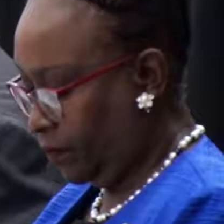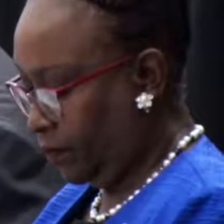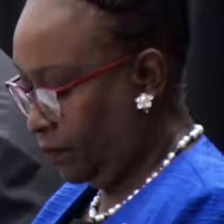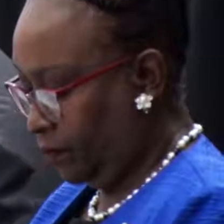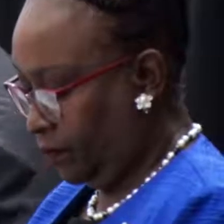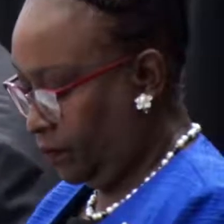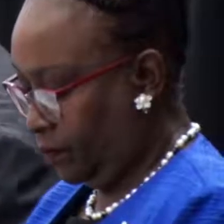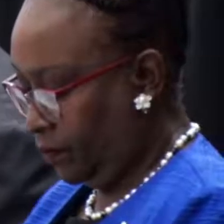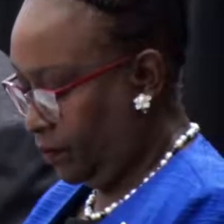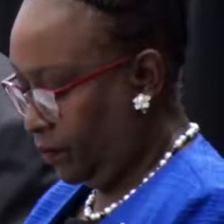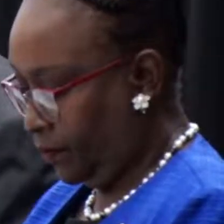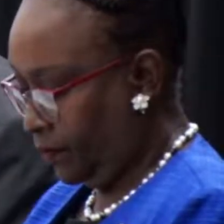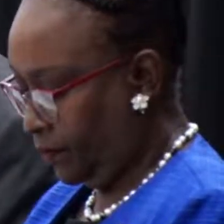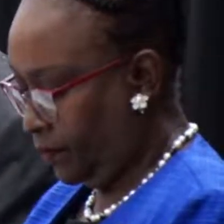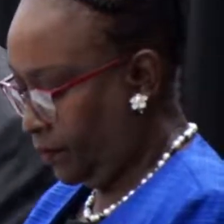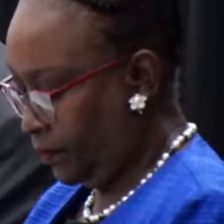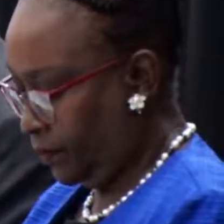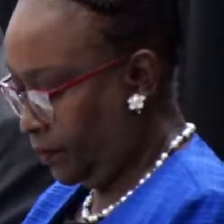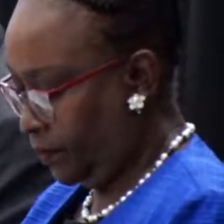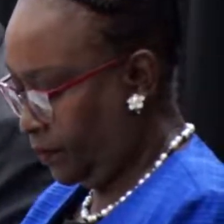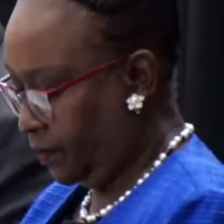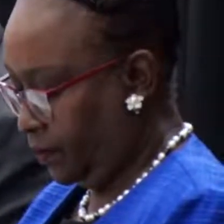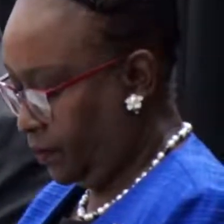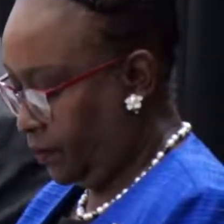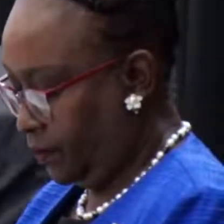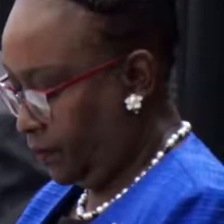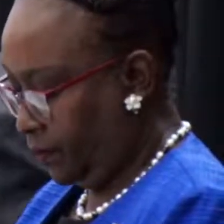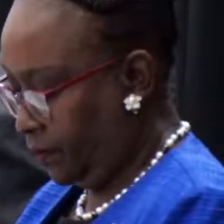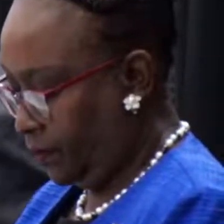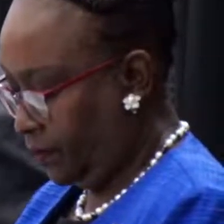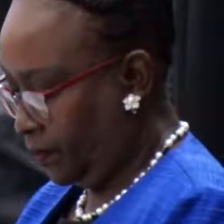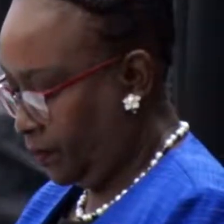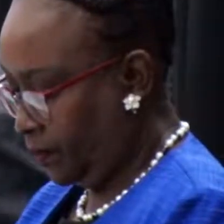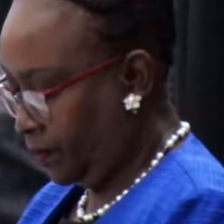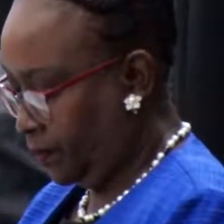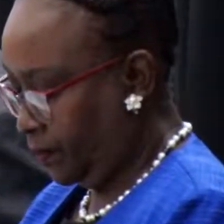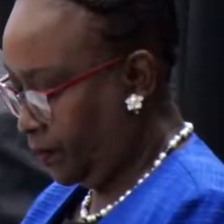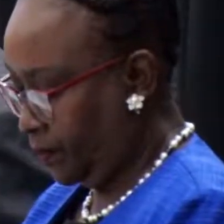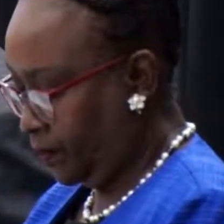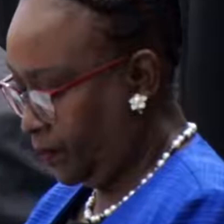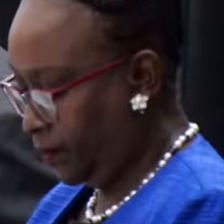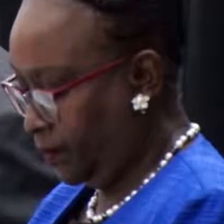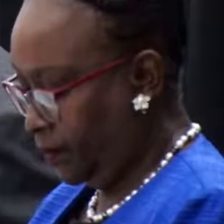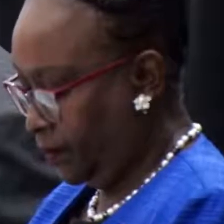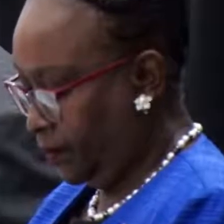As we meet today to formally launch the Constitutional Advisory Commission, we seek direction from you